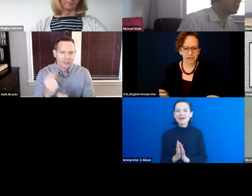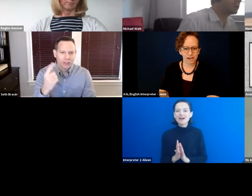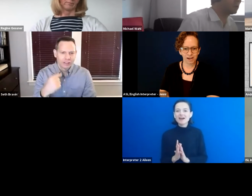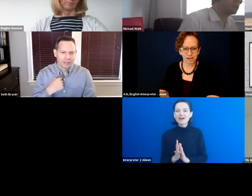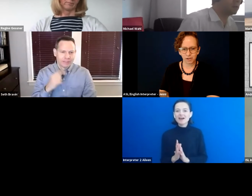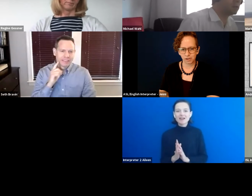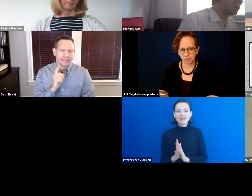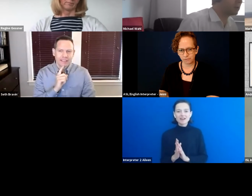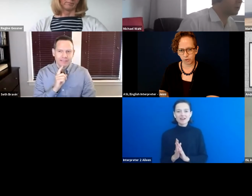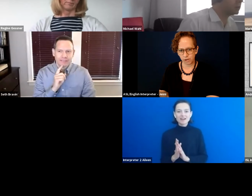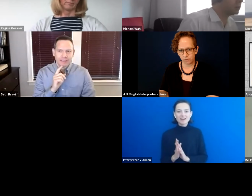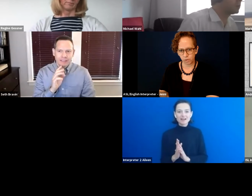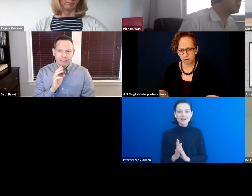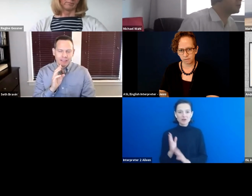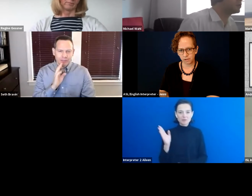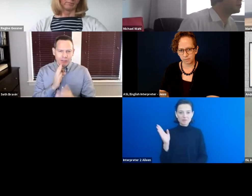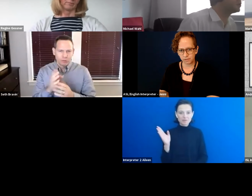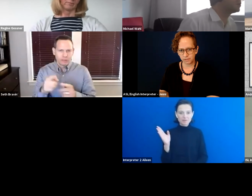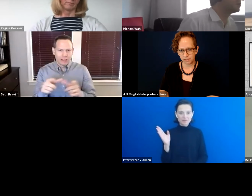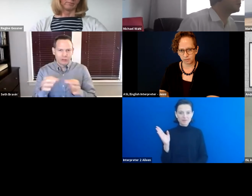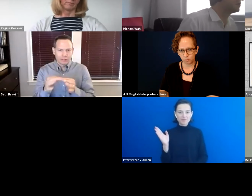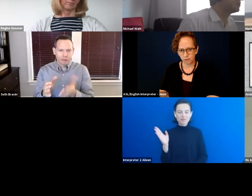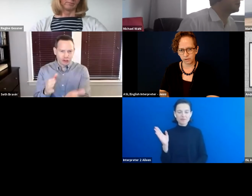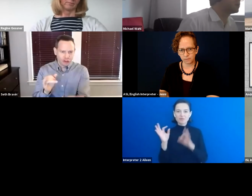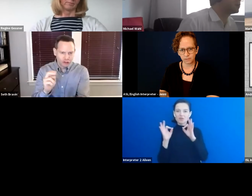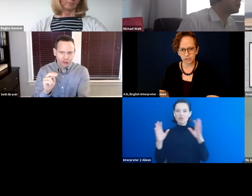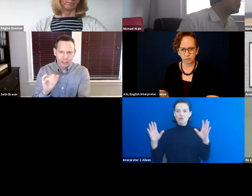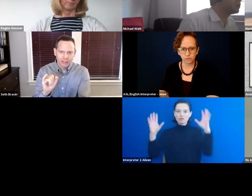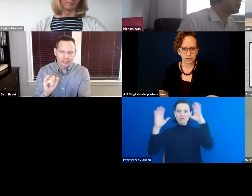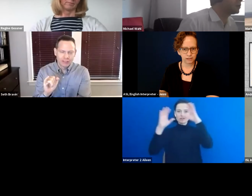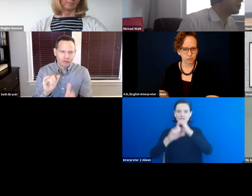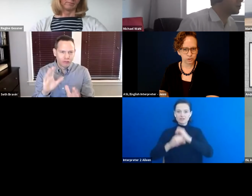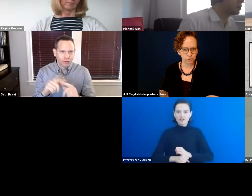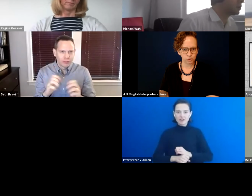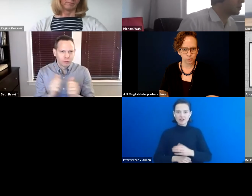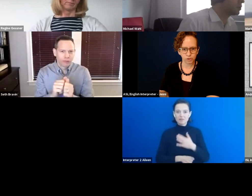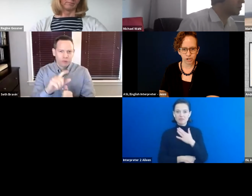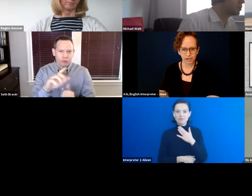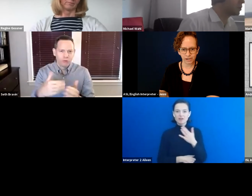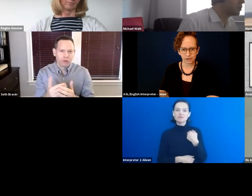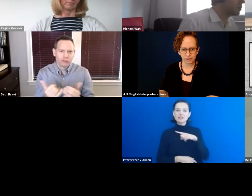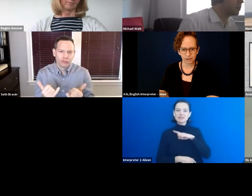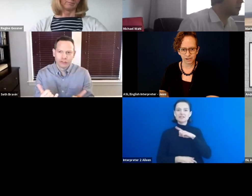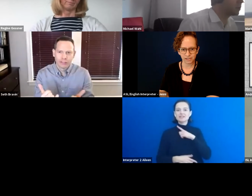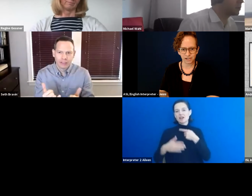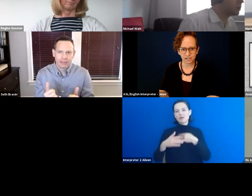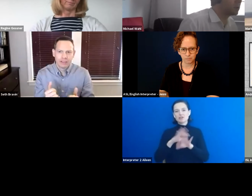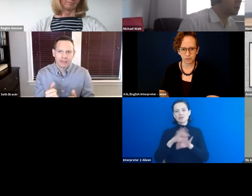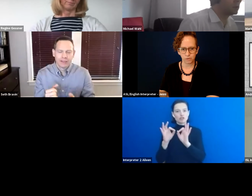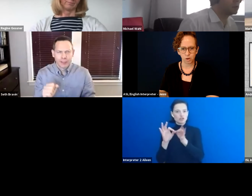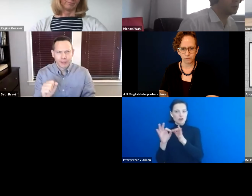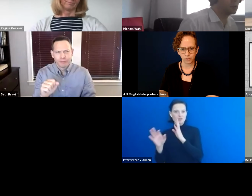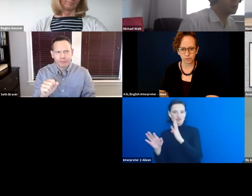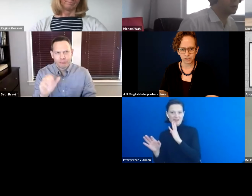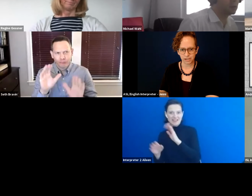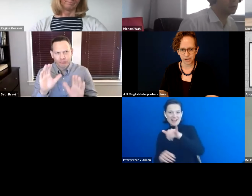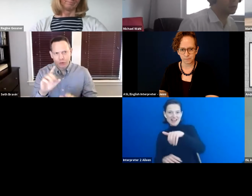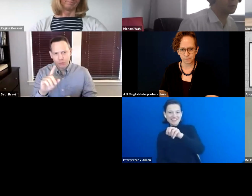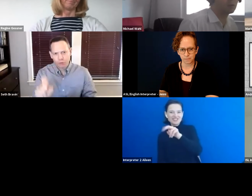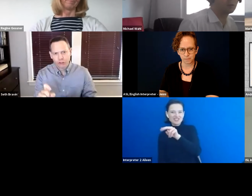All right, hi, good afternoon, everyone. My name is Seth Braven. I'm speaking through a sign language interpreter, Jenny, and it's nice to be with all